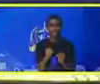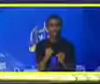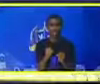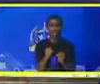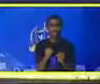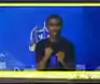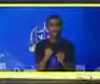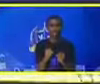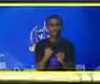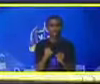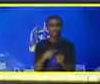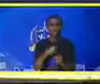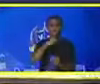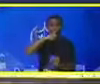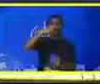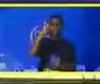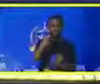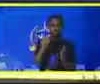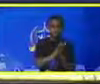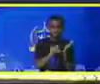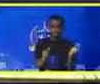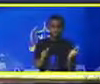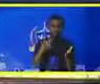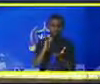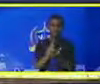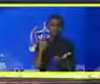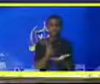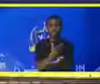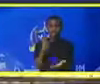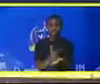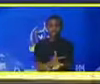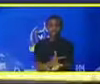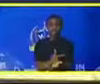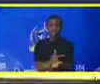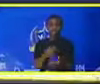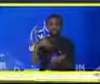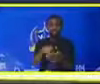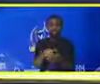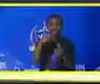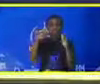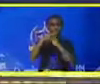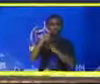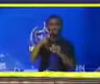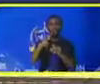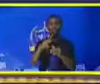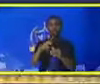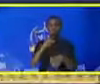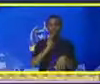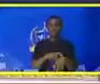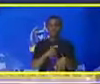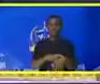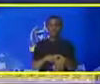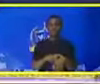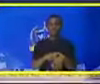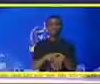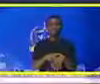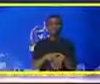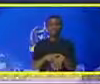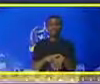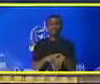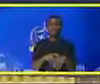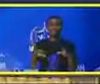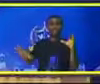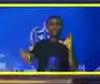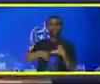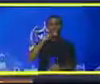I truly believe that Ghana is in a prophetic season, a defining moment,